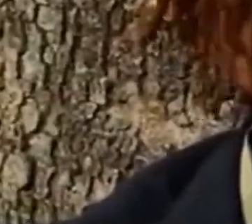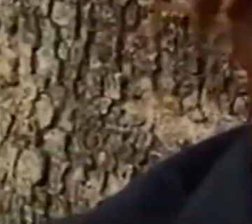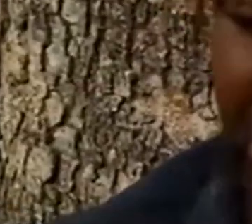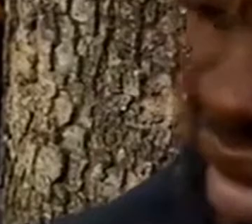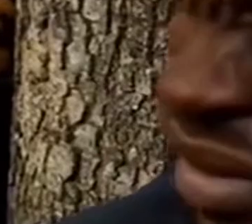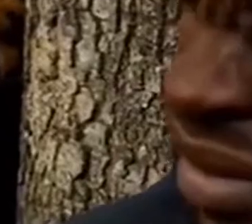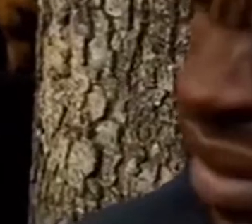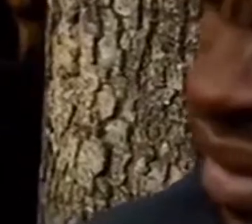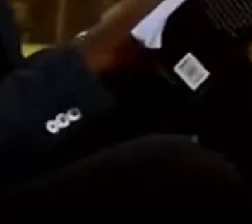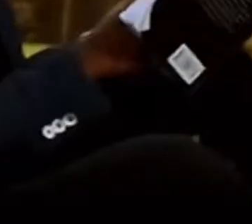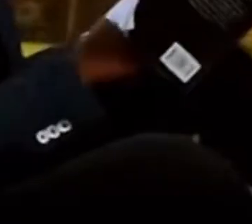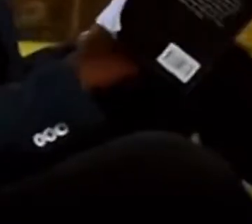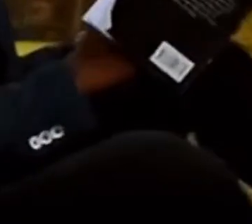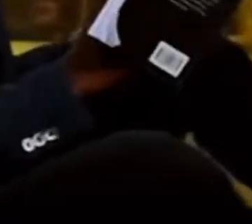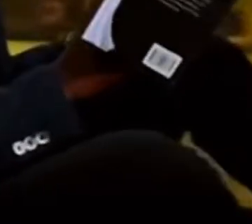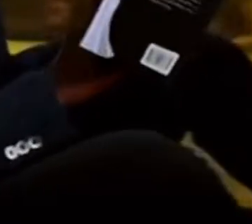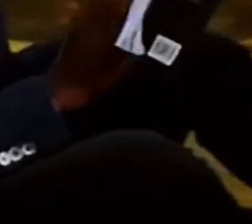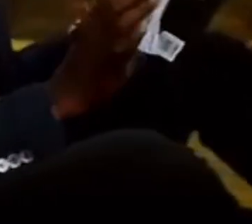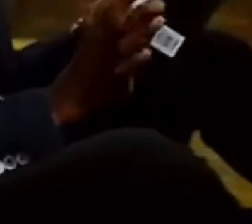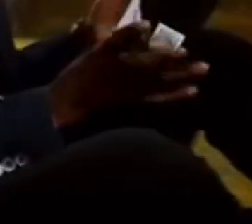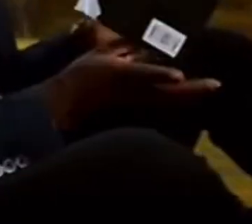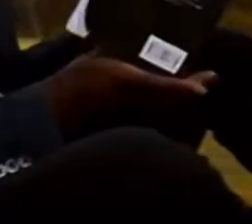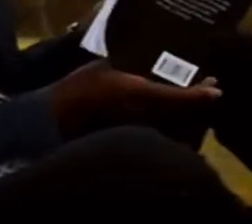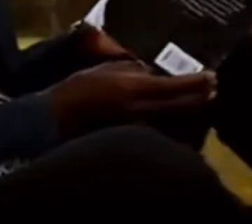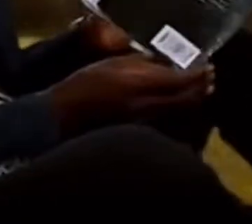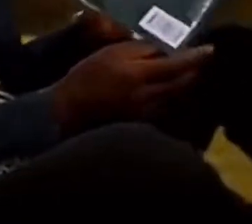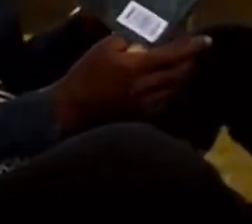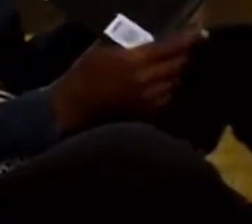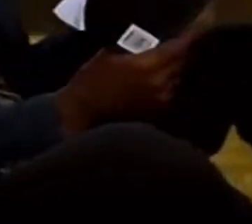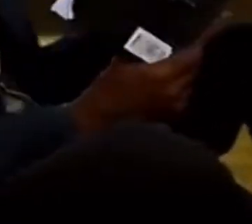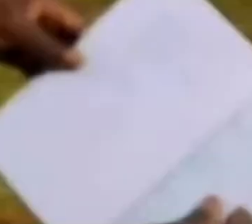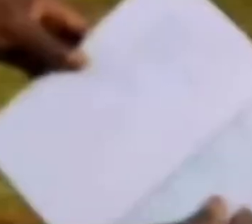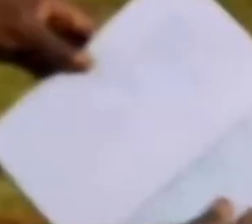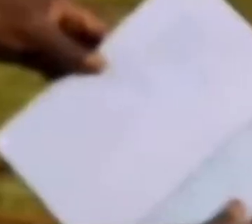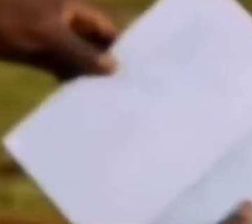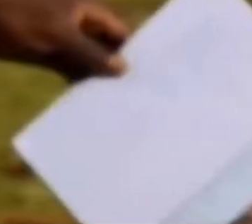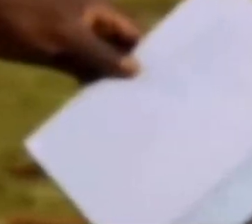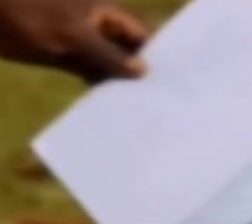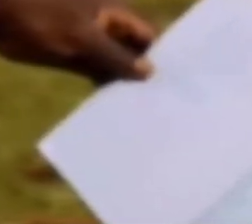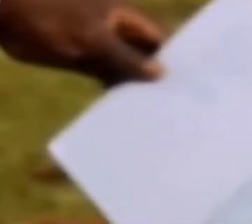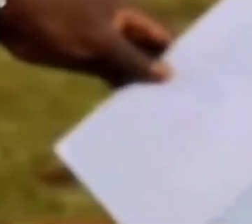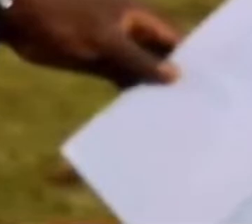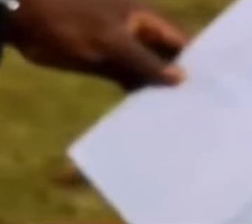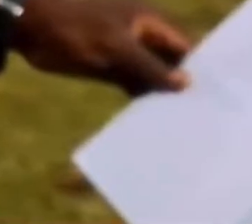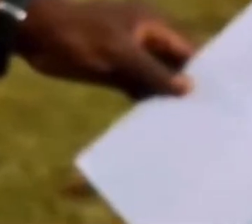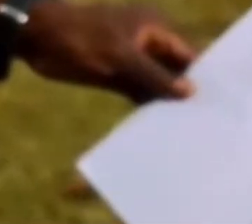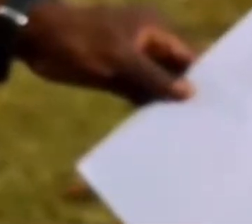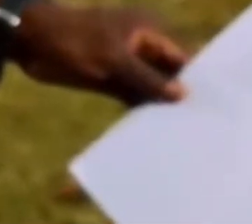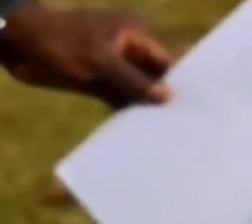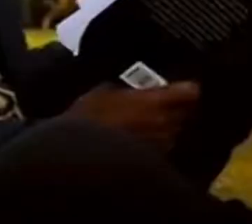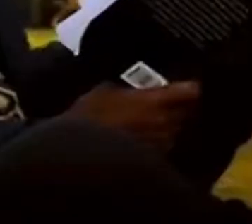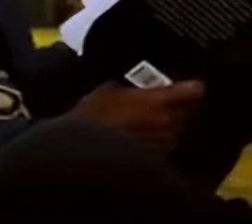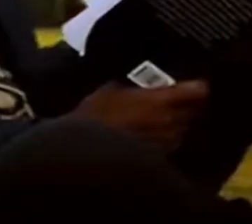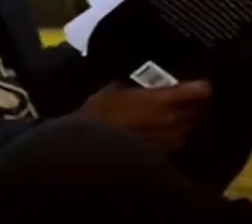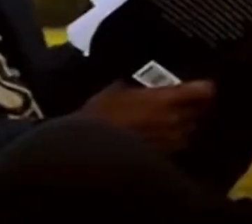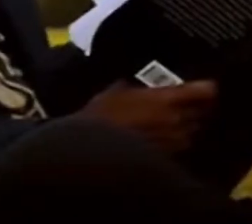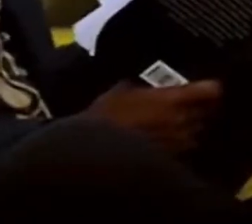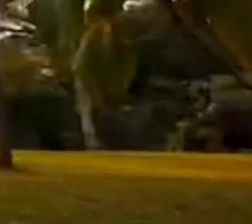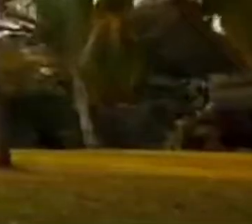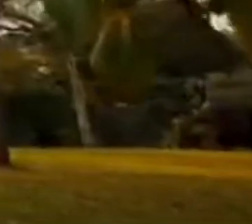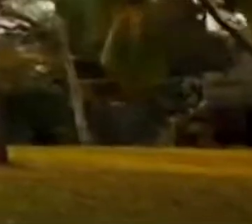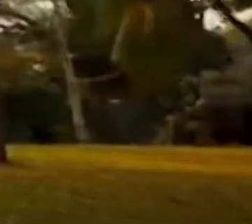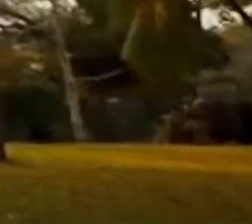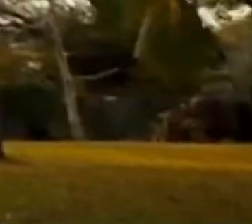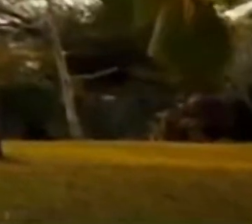and they done reached the pinnacle. I seen days darker than the skin tones in Senegal. Best you can do is take a minute and you'll learn it those. Cause I said you